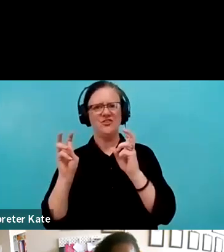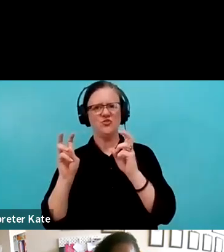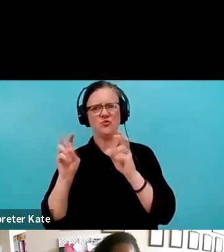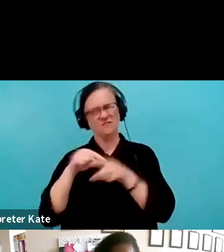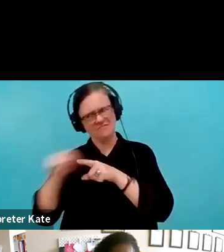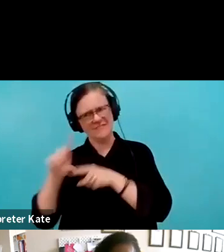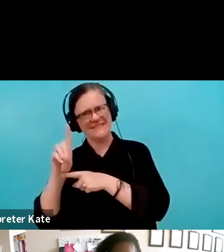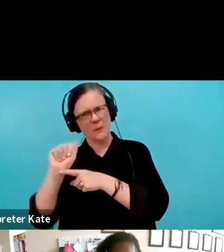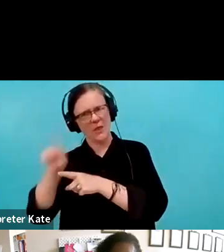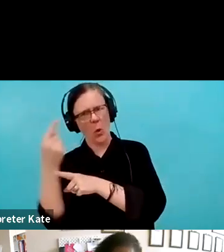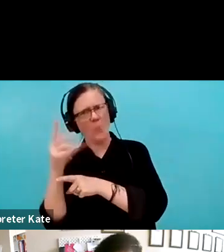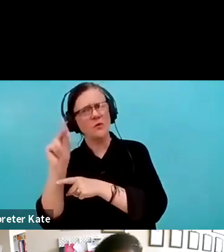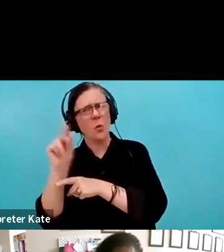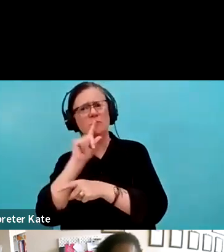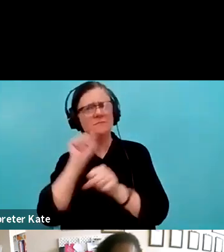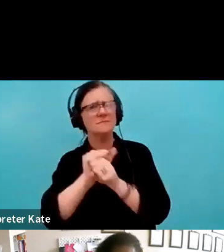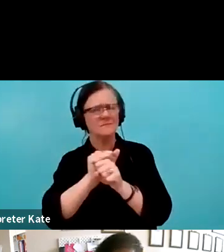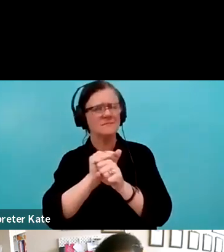but it's really speaking up about